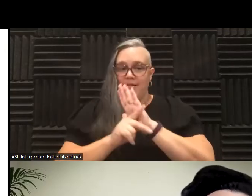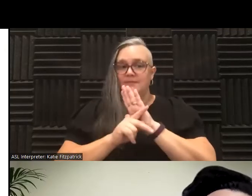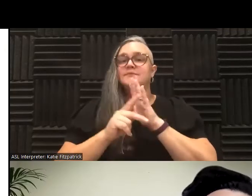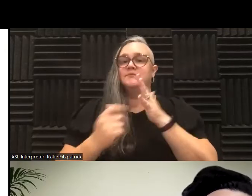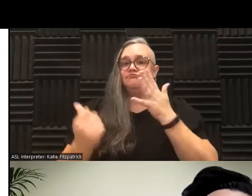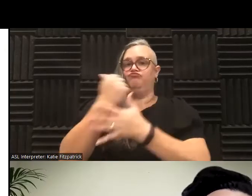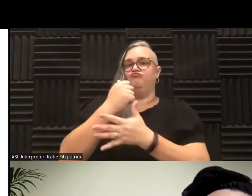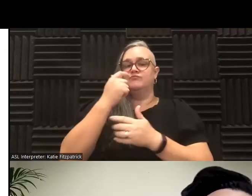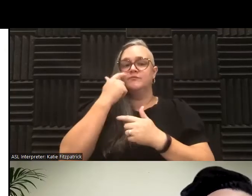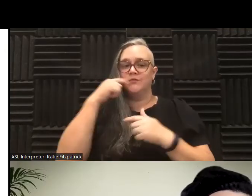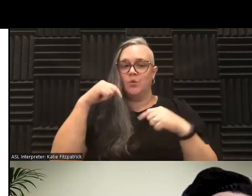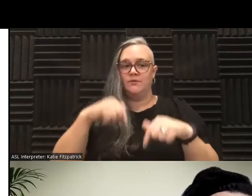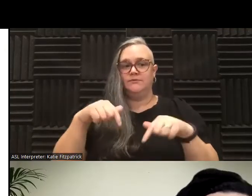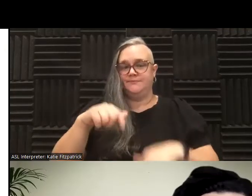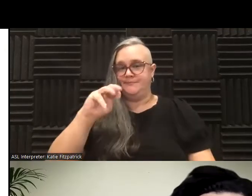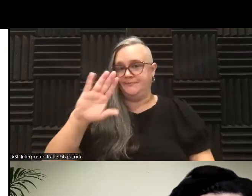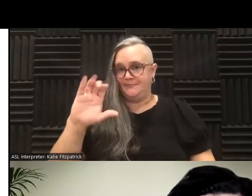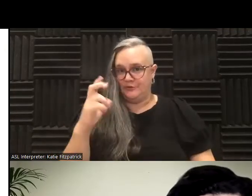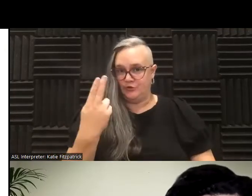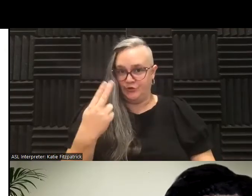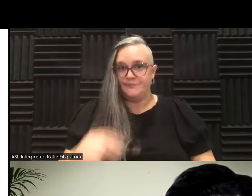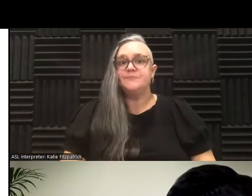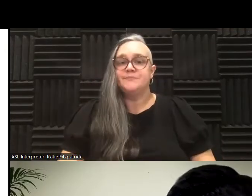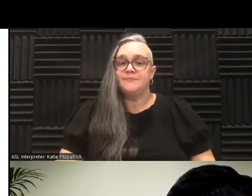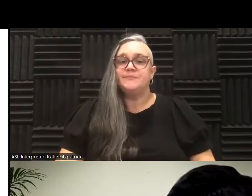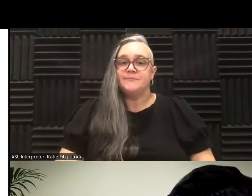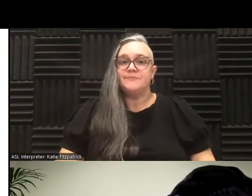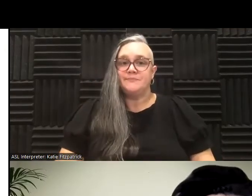priorities for the state of Michigan.